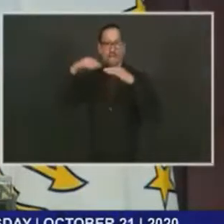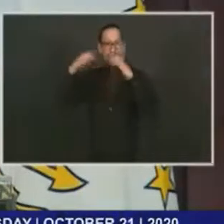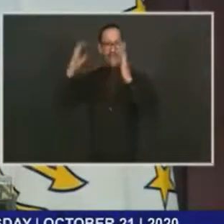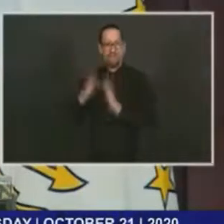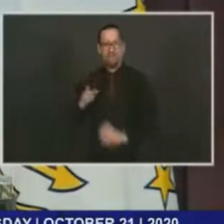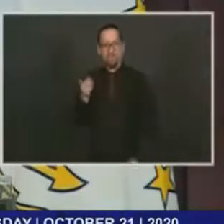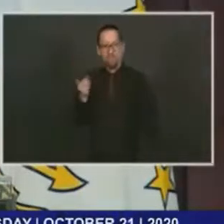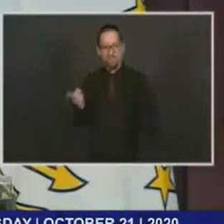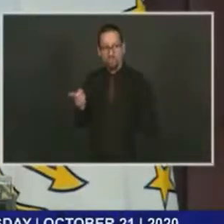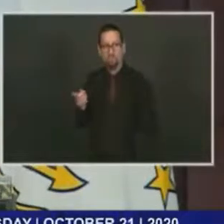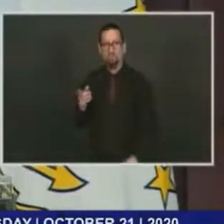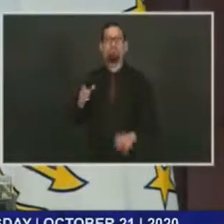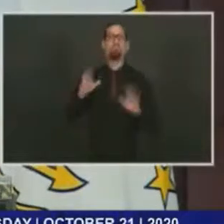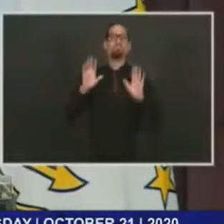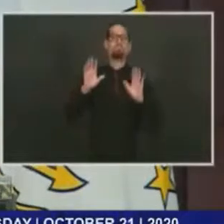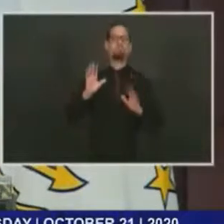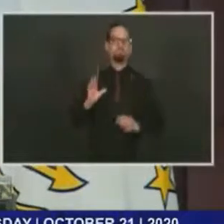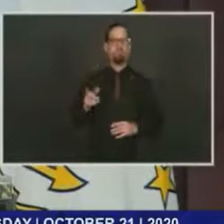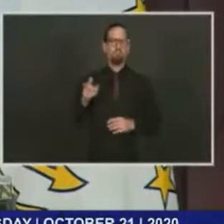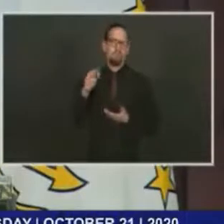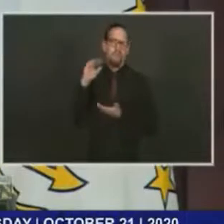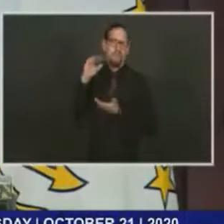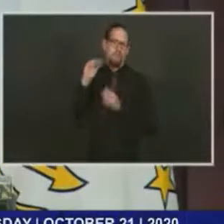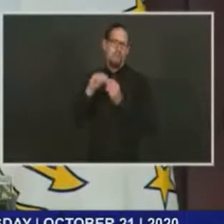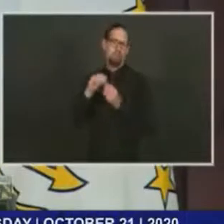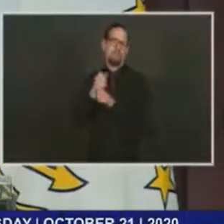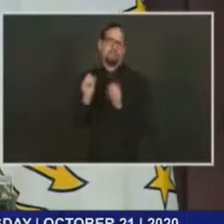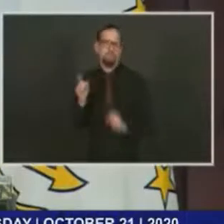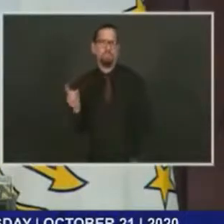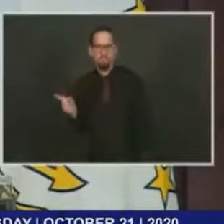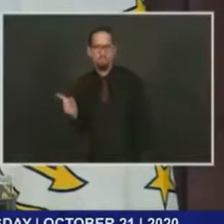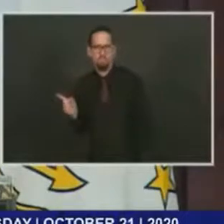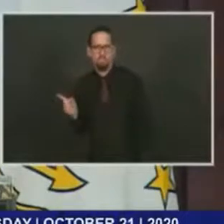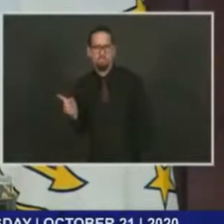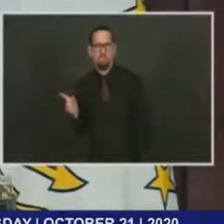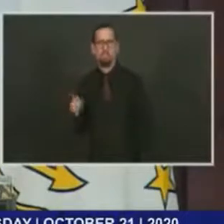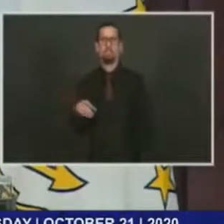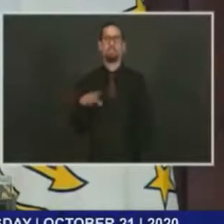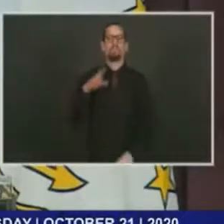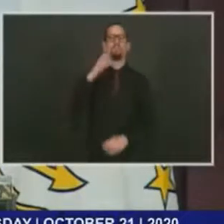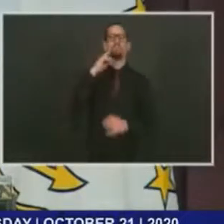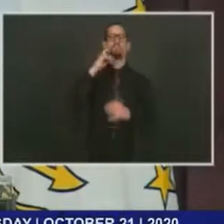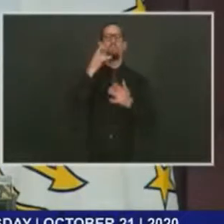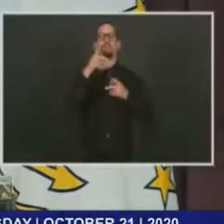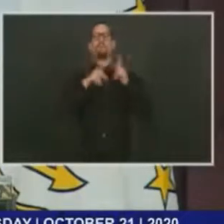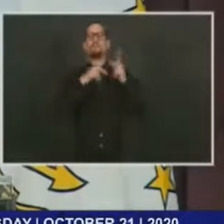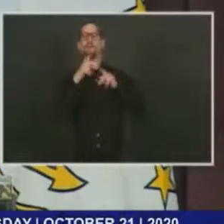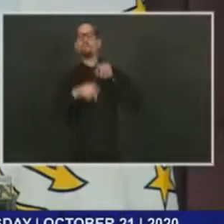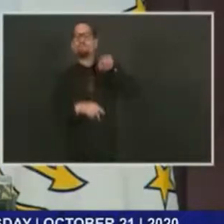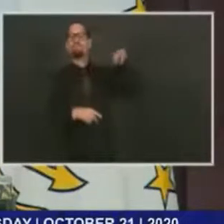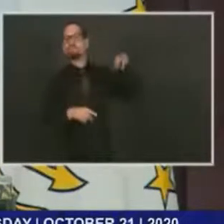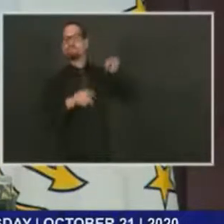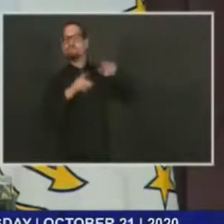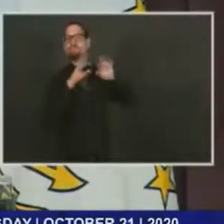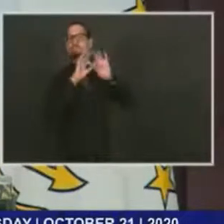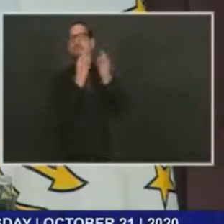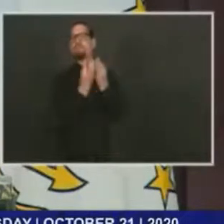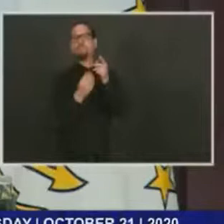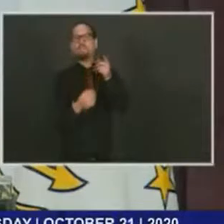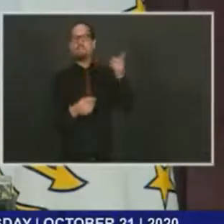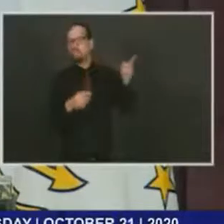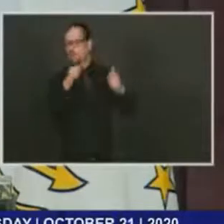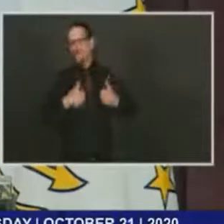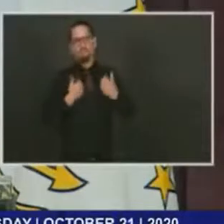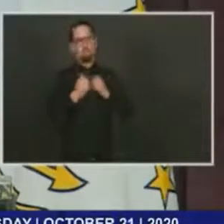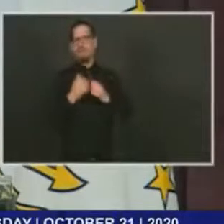a virtual dinner for your family who doesn't live with you. Maybe you could cook a meal and deliver it